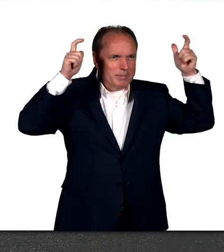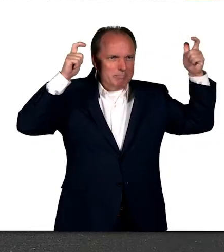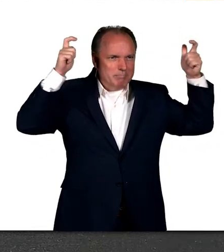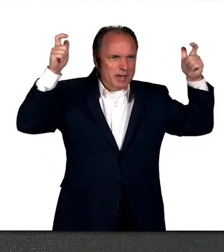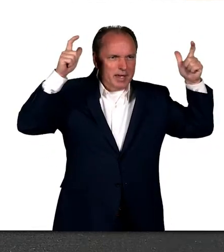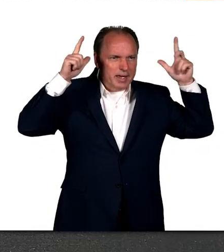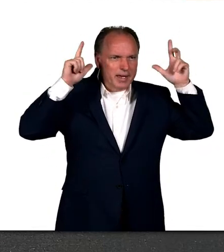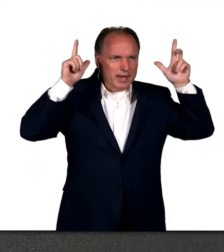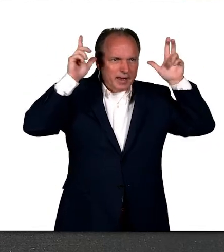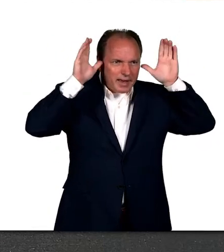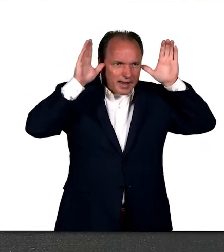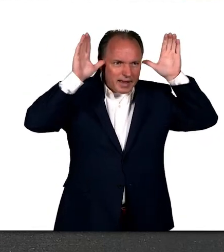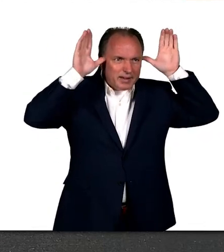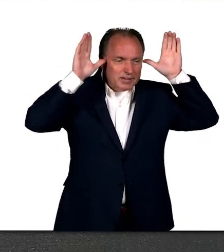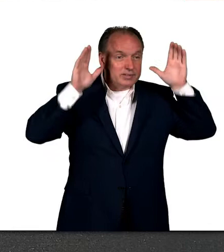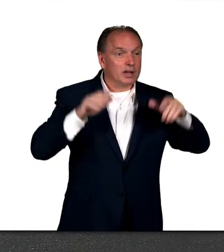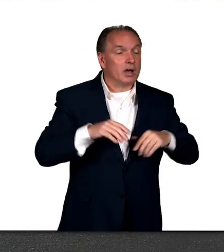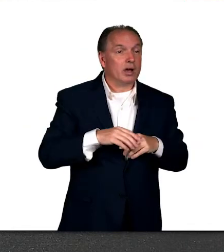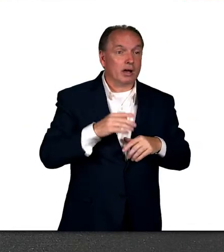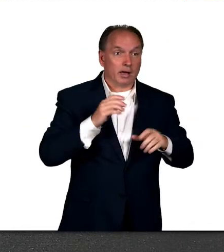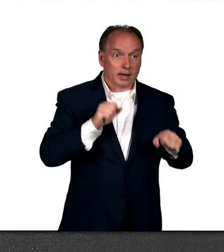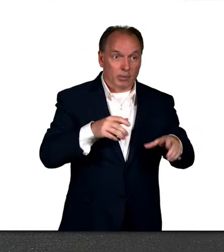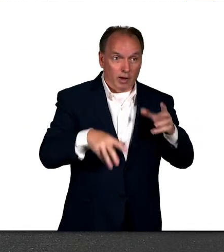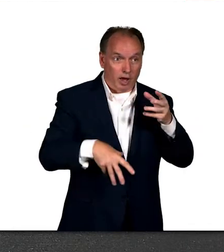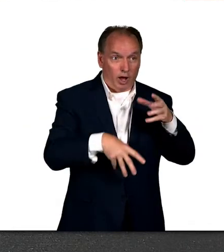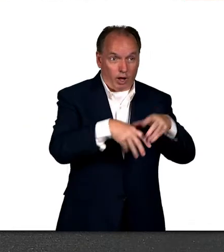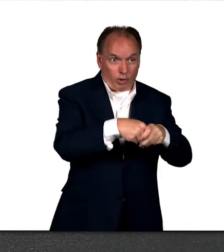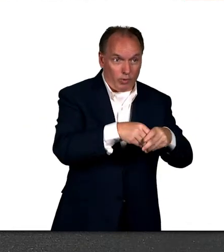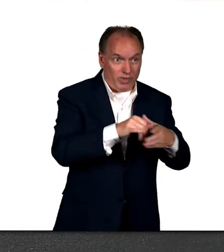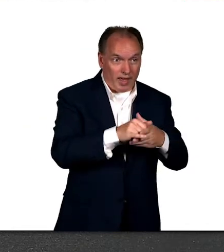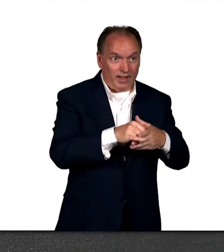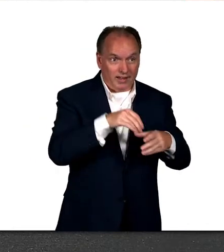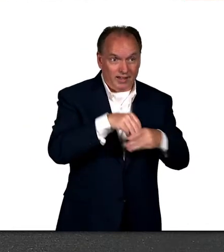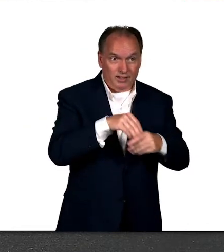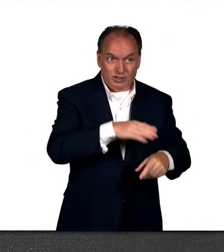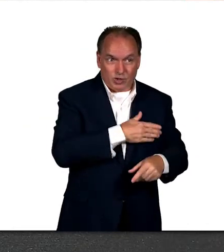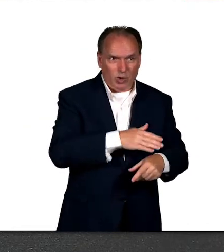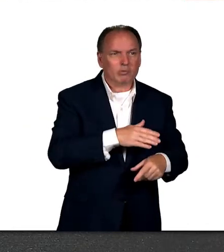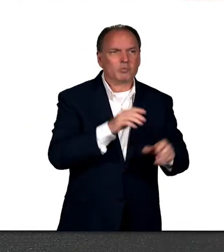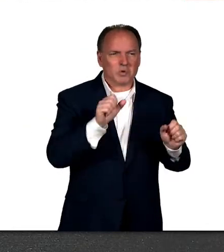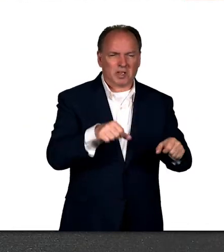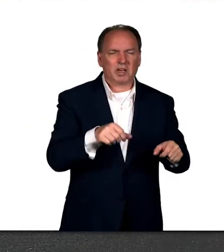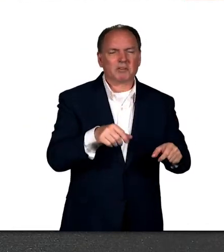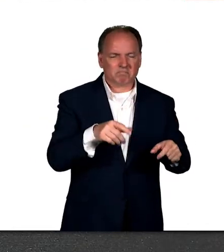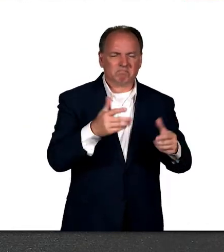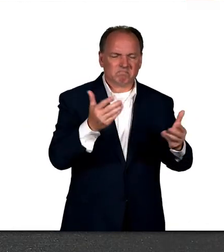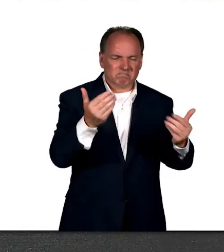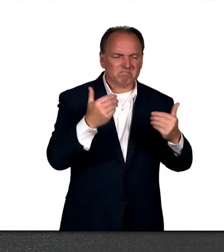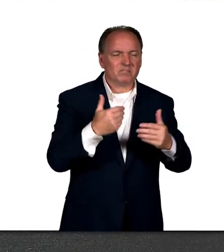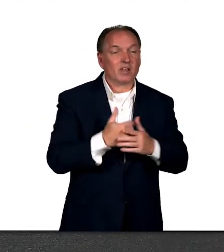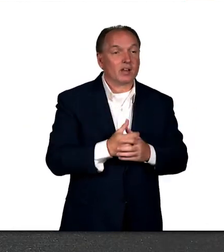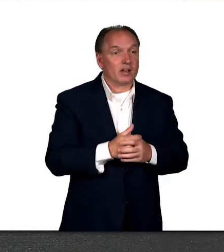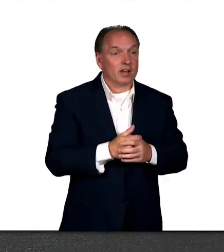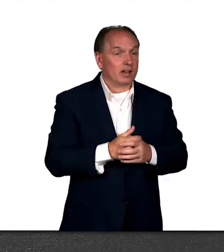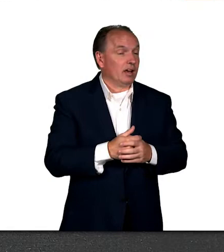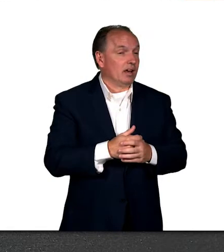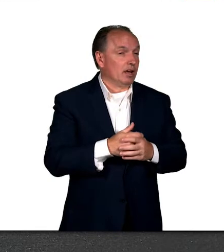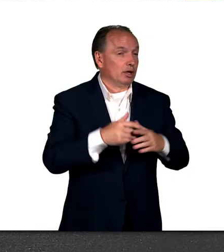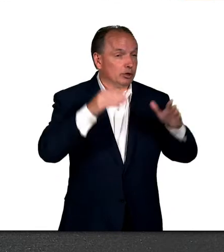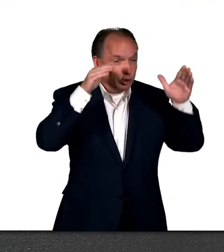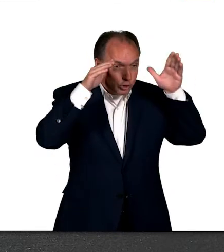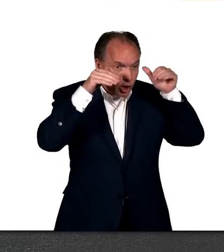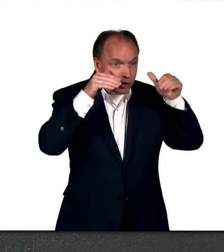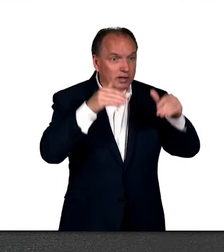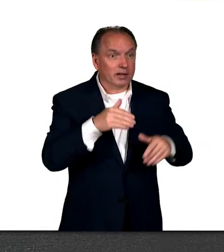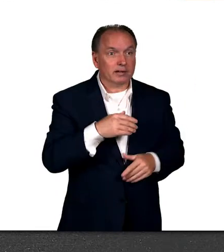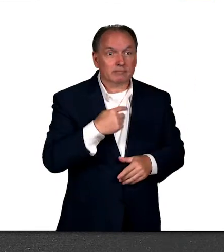Big ears. Can we put that in the song? We can put anything in the song. Here we go. And what does a donkey